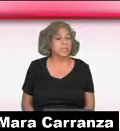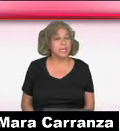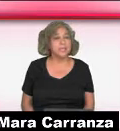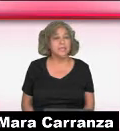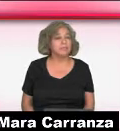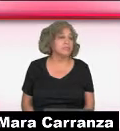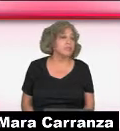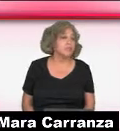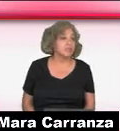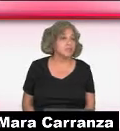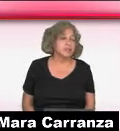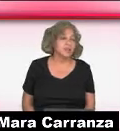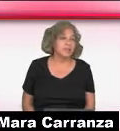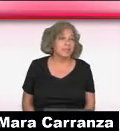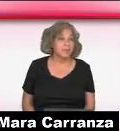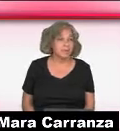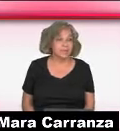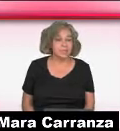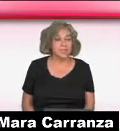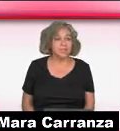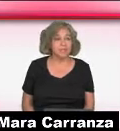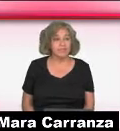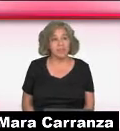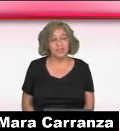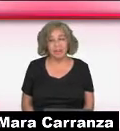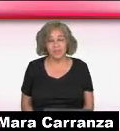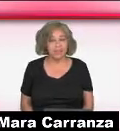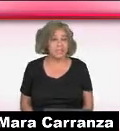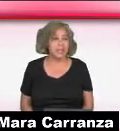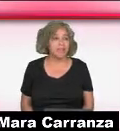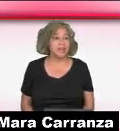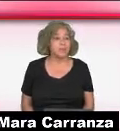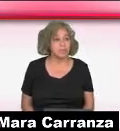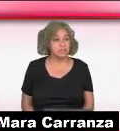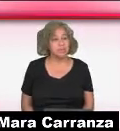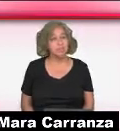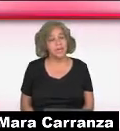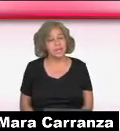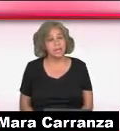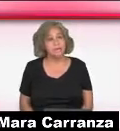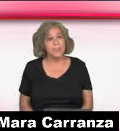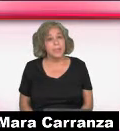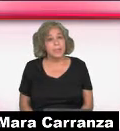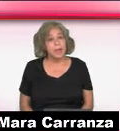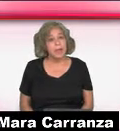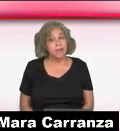federal police, and of course there's a lot of other areas that have corruption, but